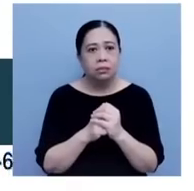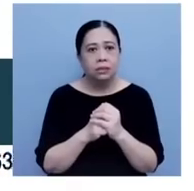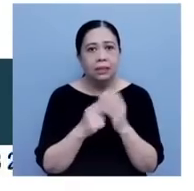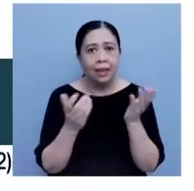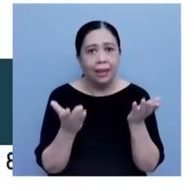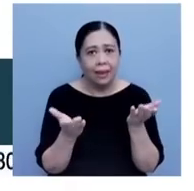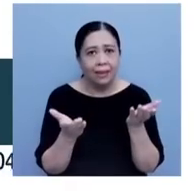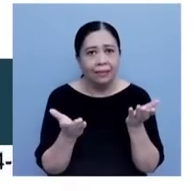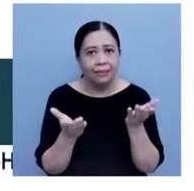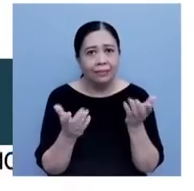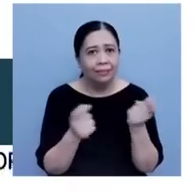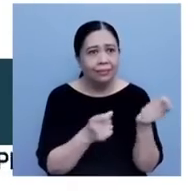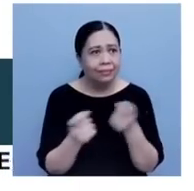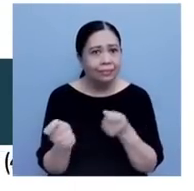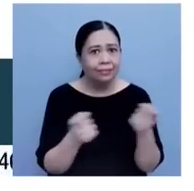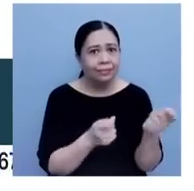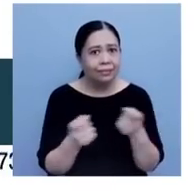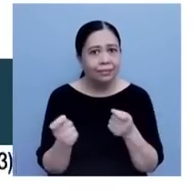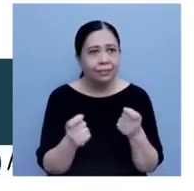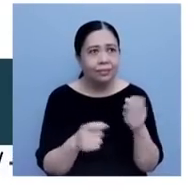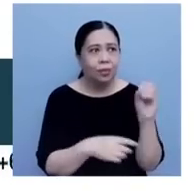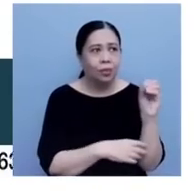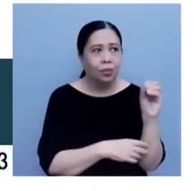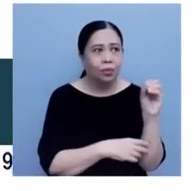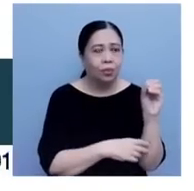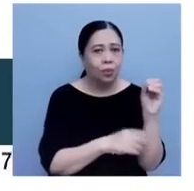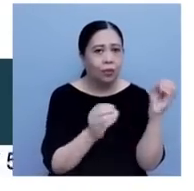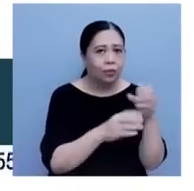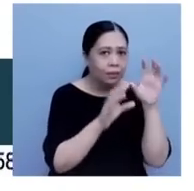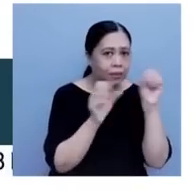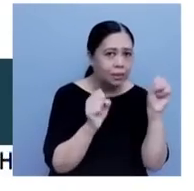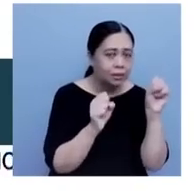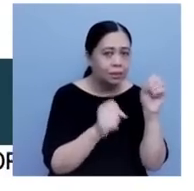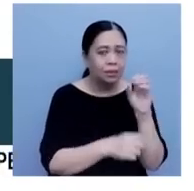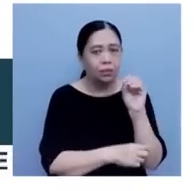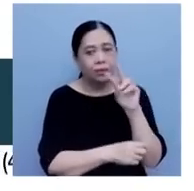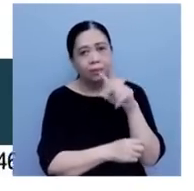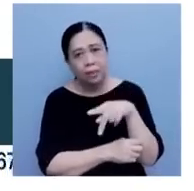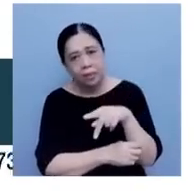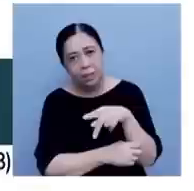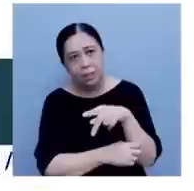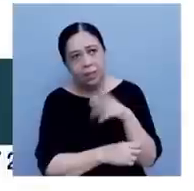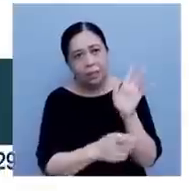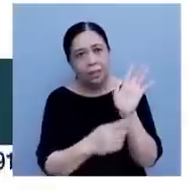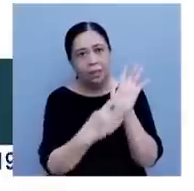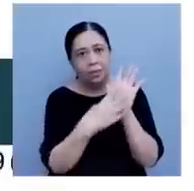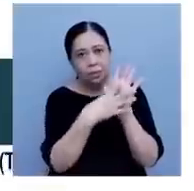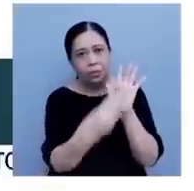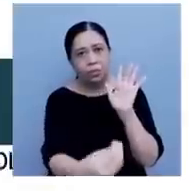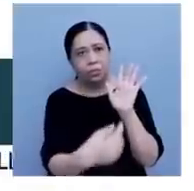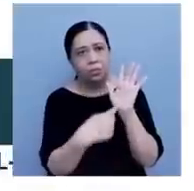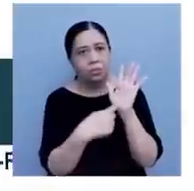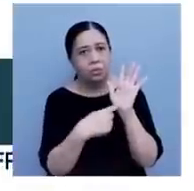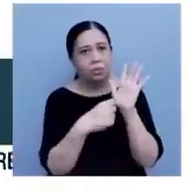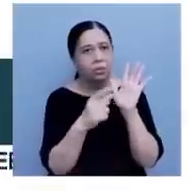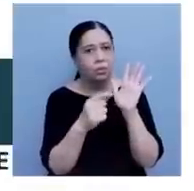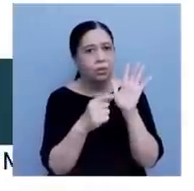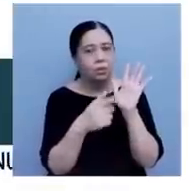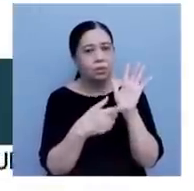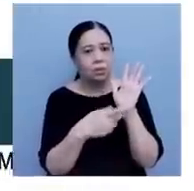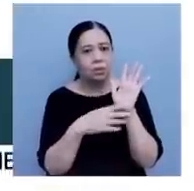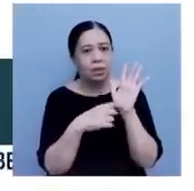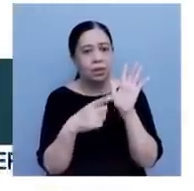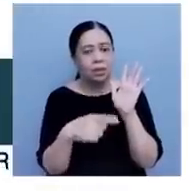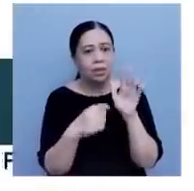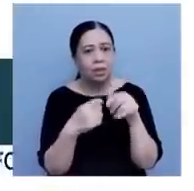such transfer happened between OP and the OVP, and it was reflected in the NEP 2024. And you